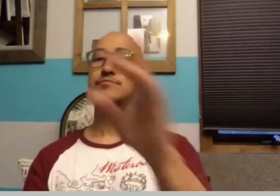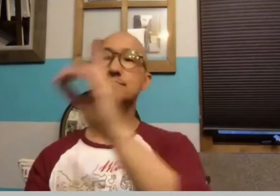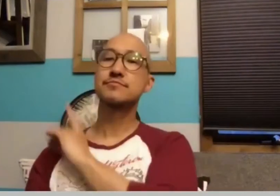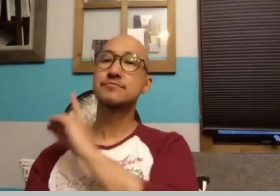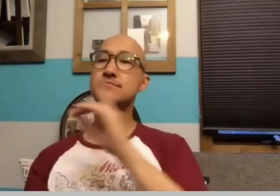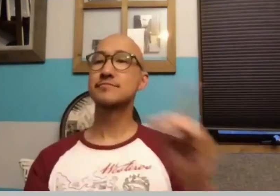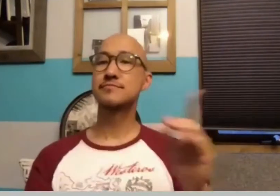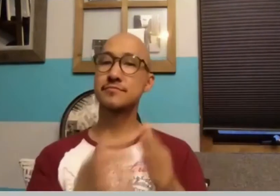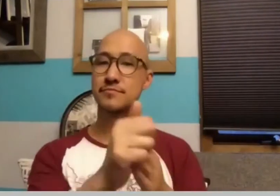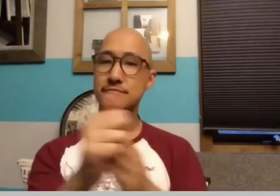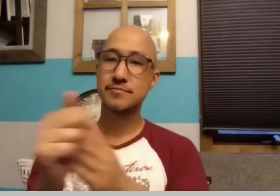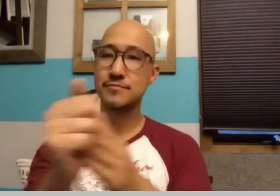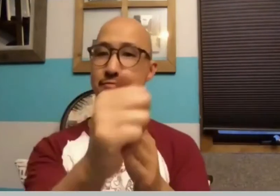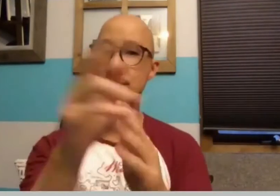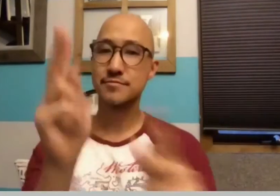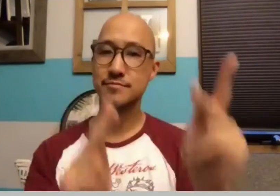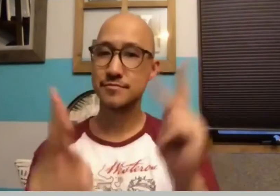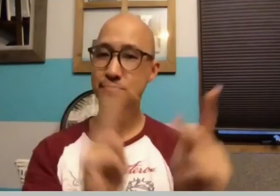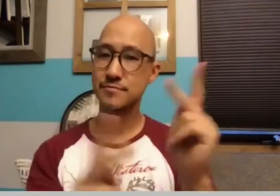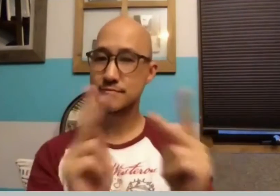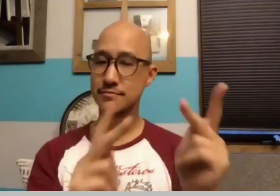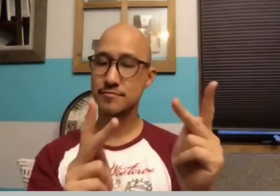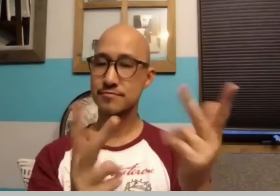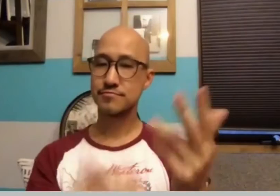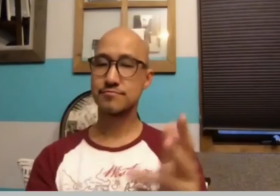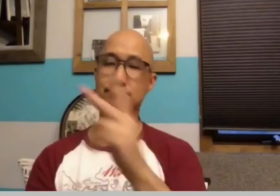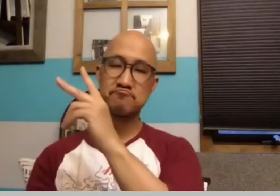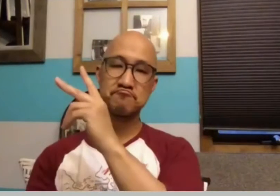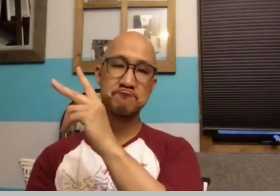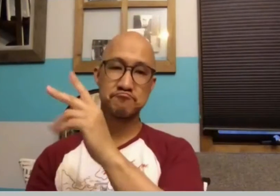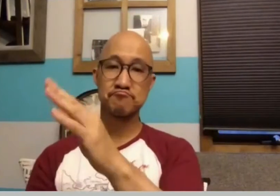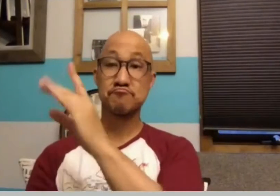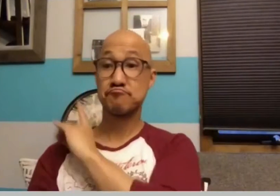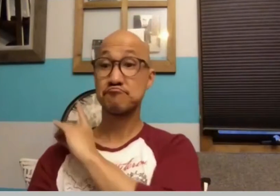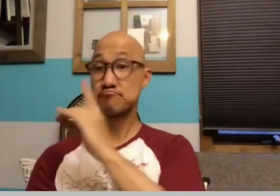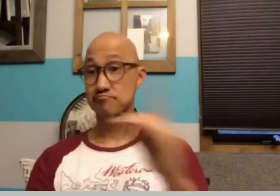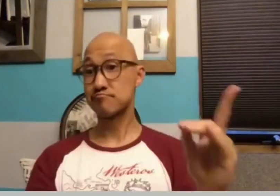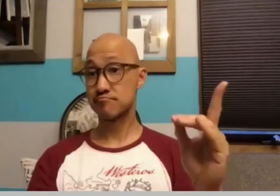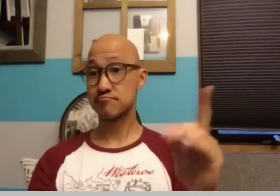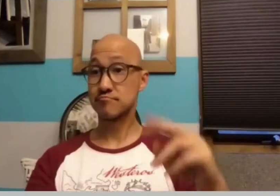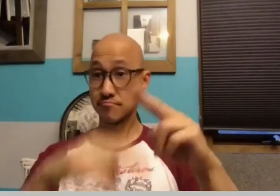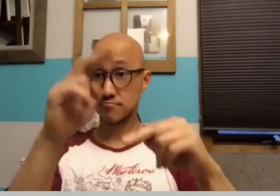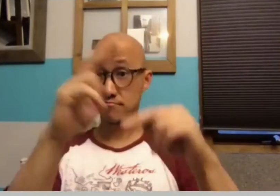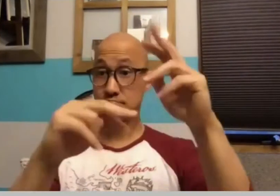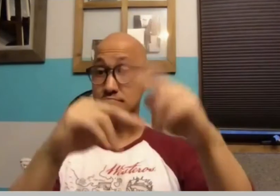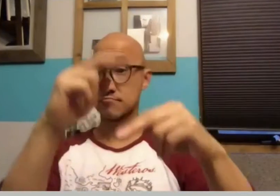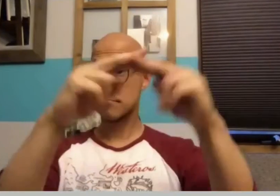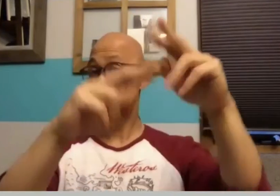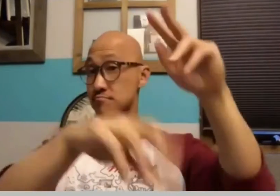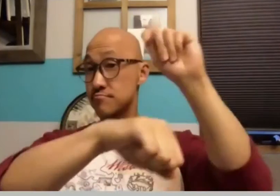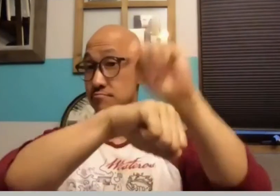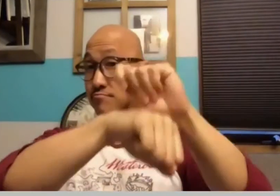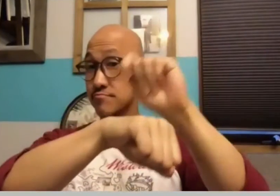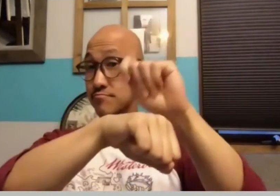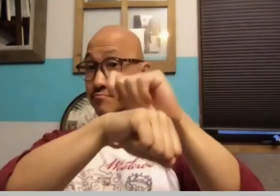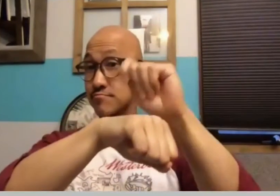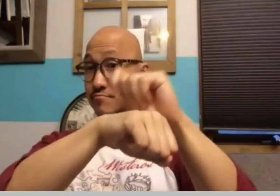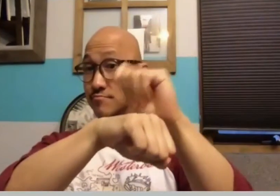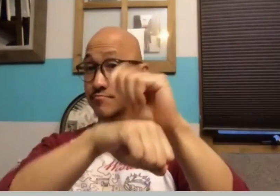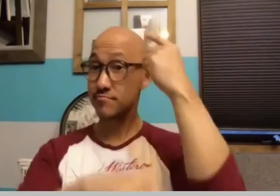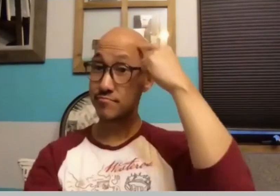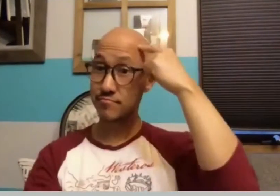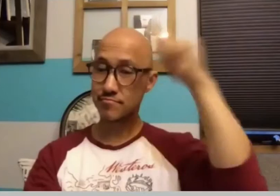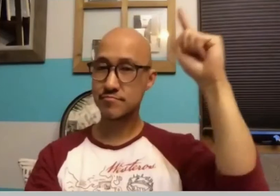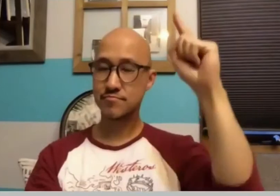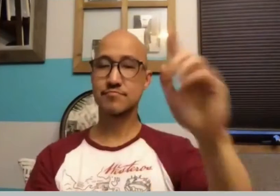of these resources for the temple, which we didn't quite read about, but it's in the books of Chronicles. He gathers the resources ready to build